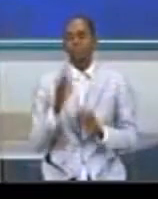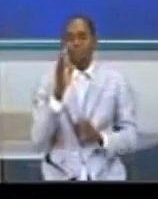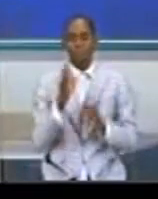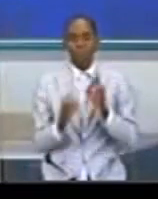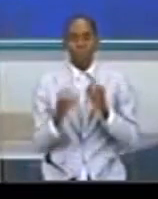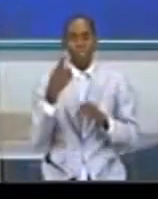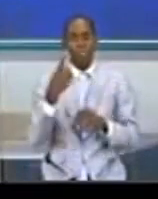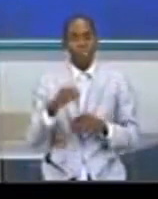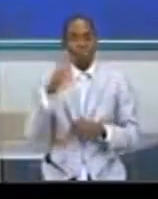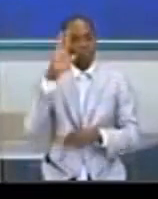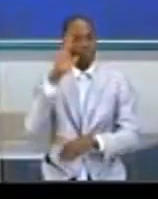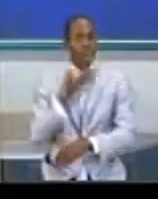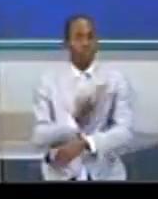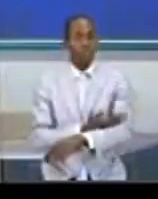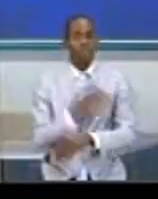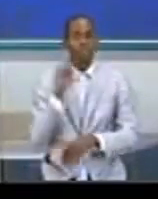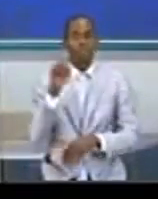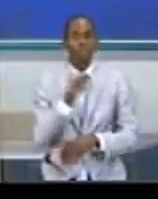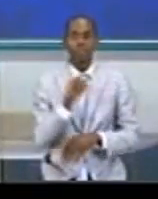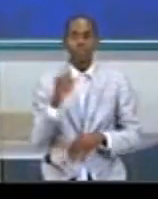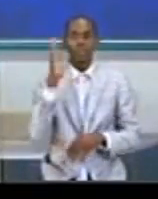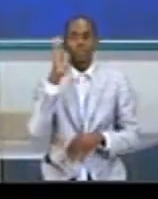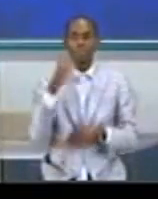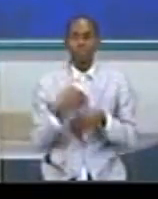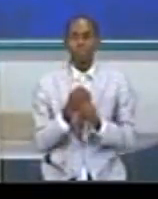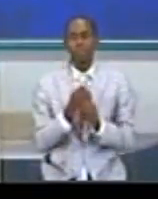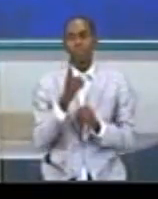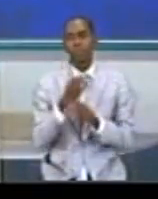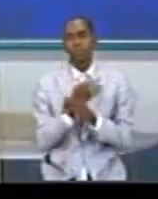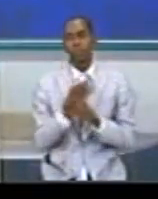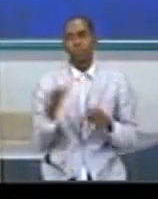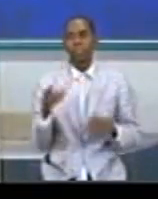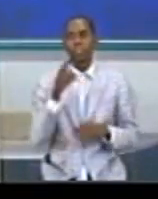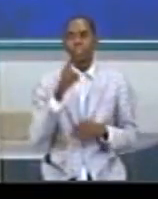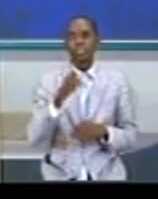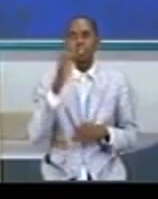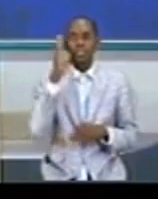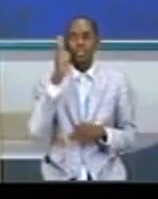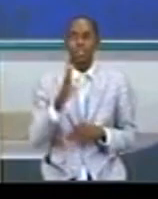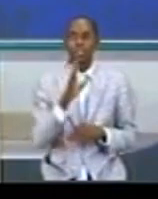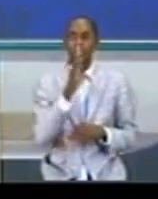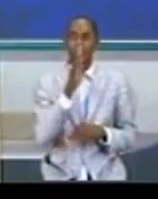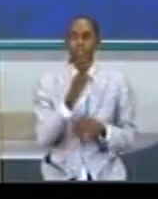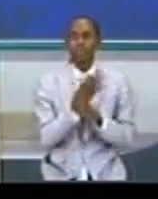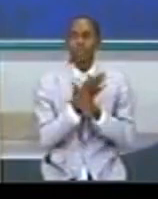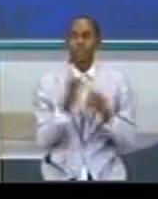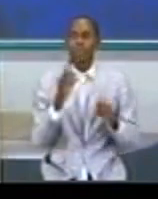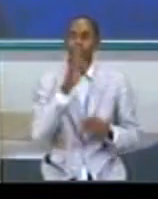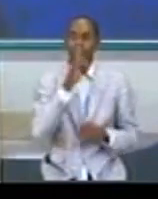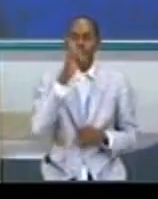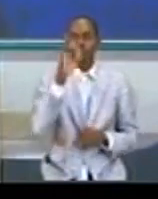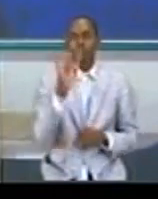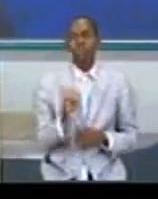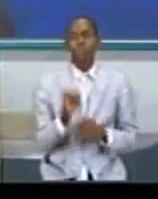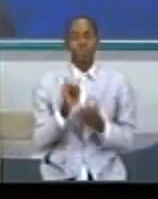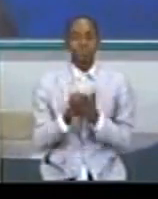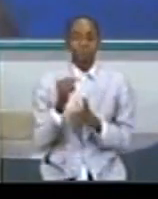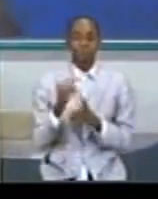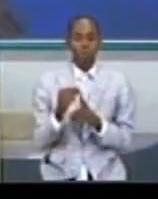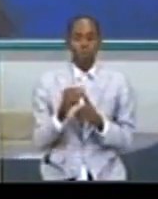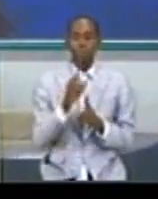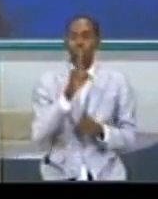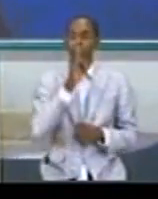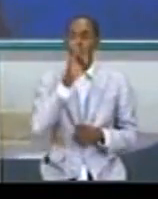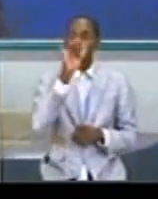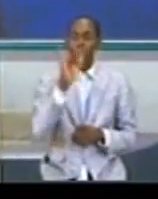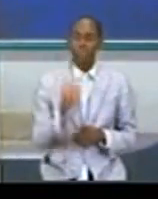Son, therefore, shall make you free, ye shall be free indeed. That word indeed there